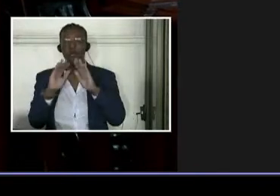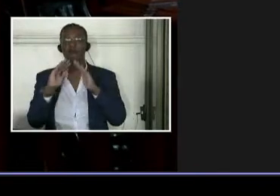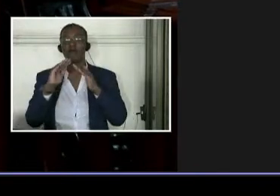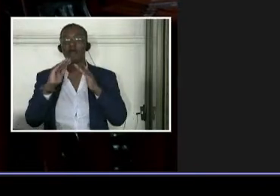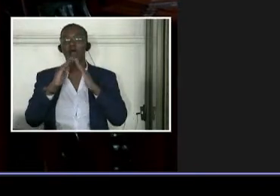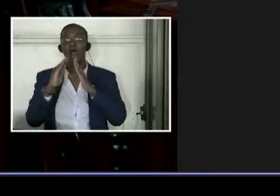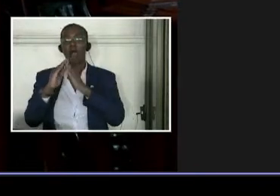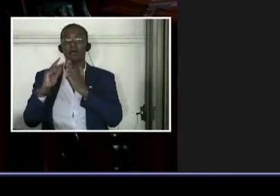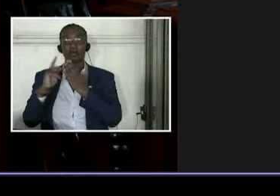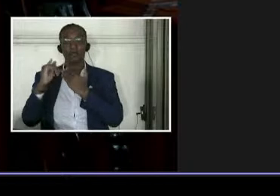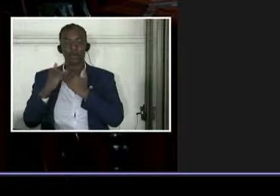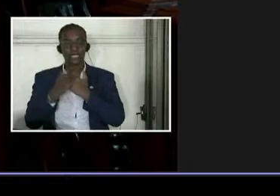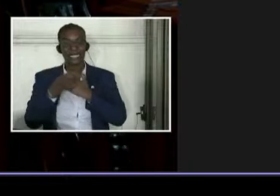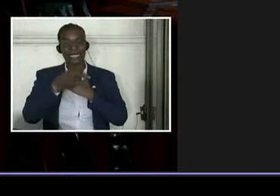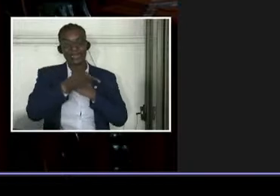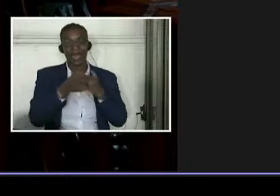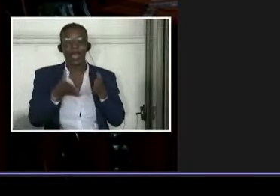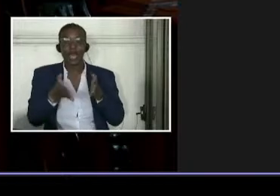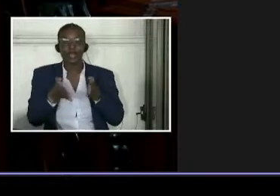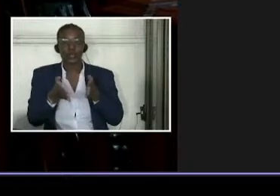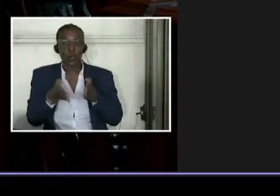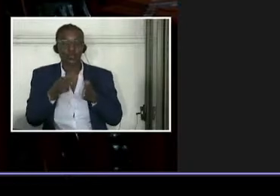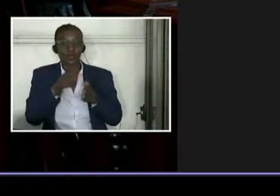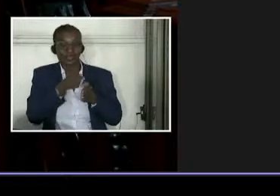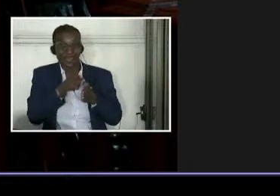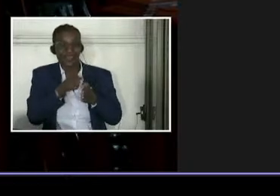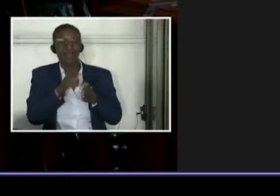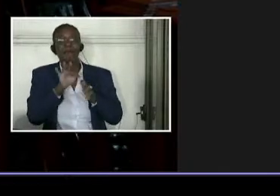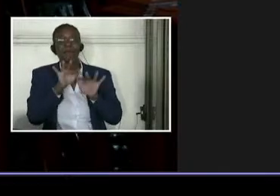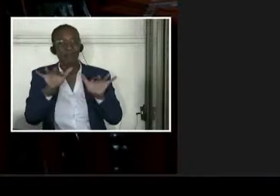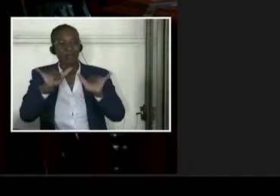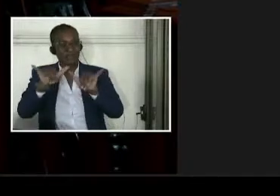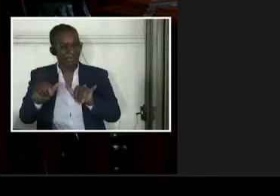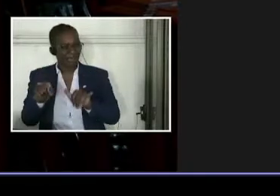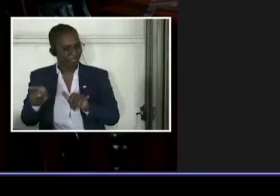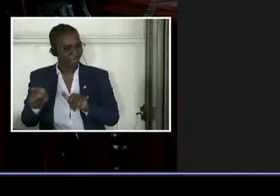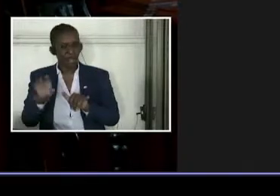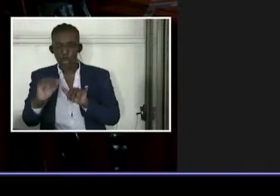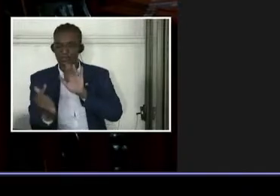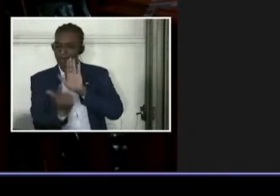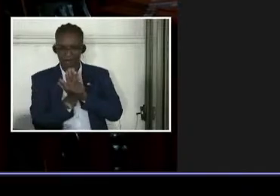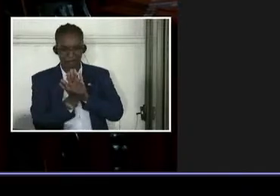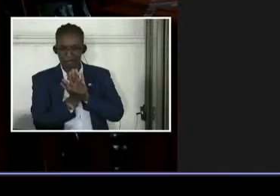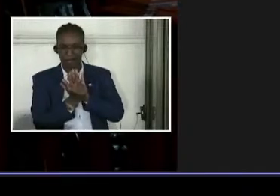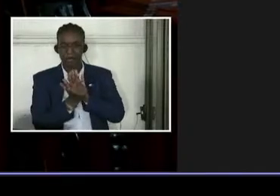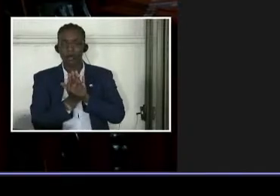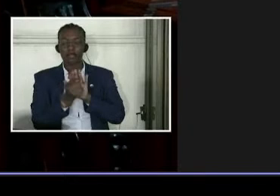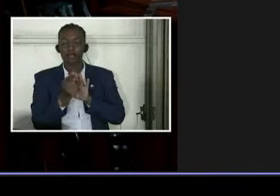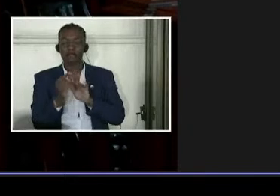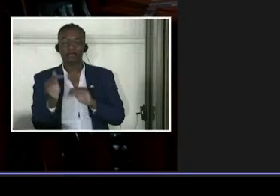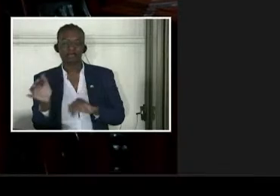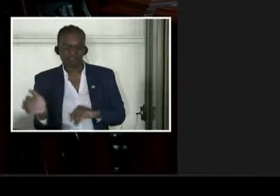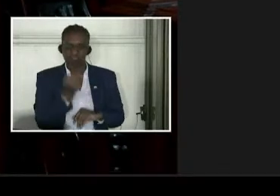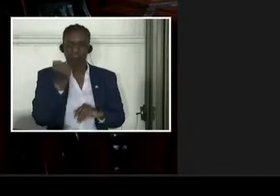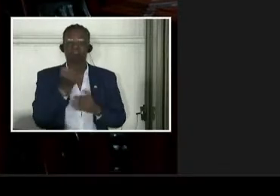in Mutu that is reported to be occupied illegally. I'm sorry. Honorable